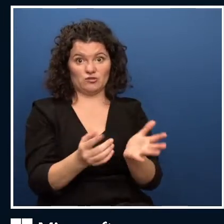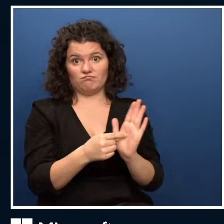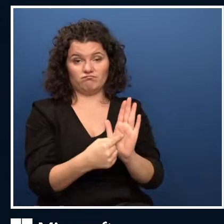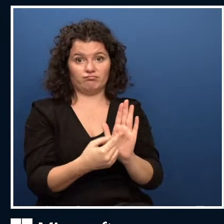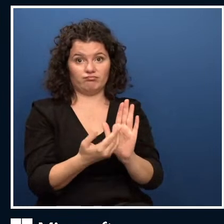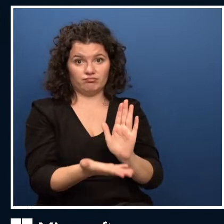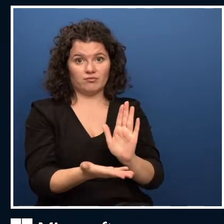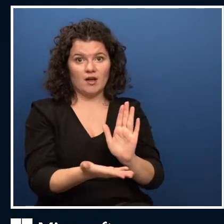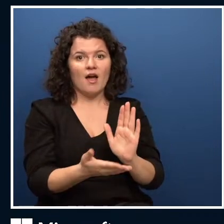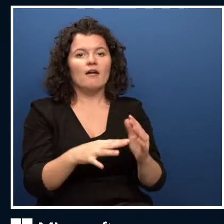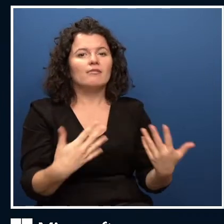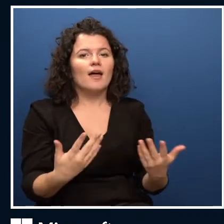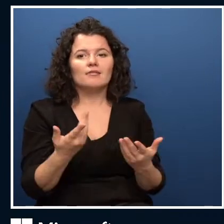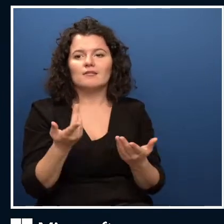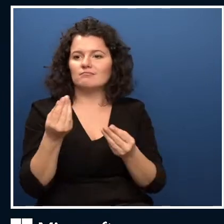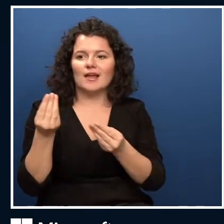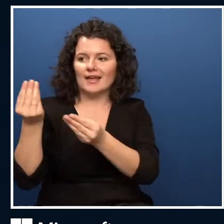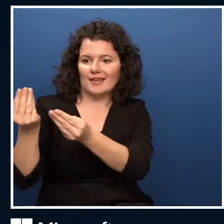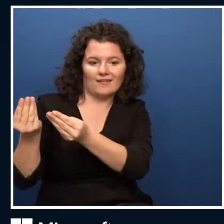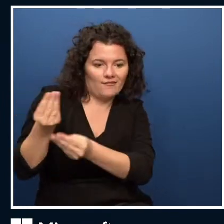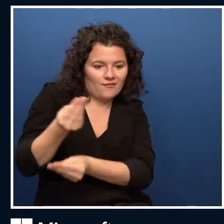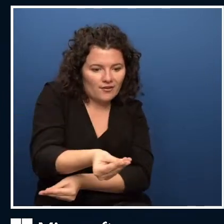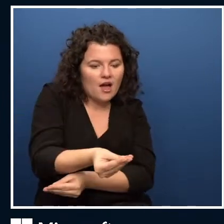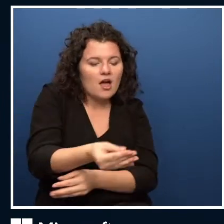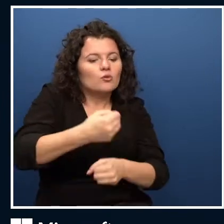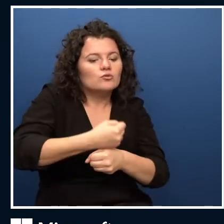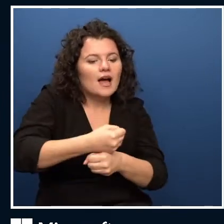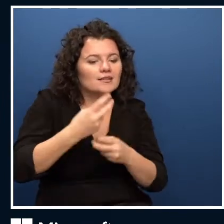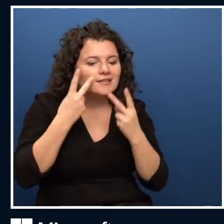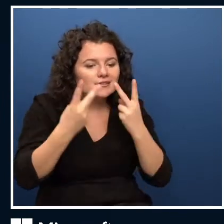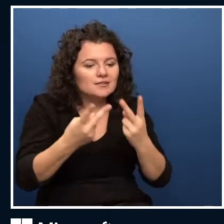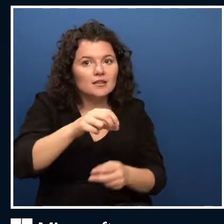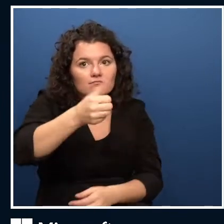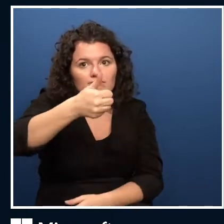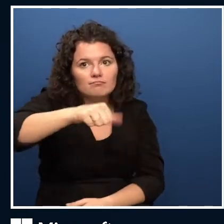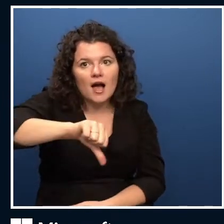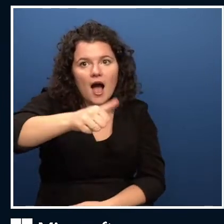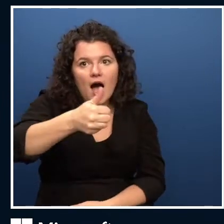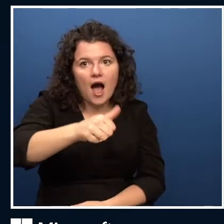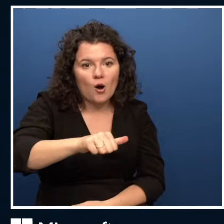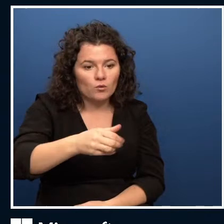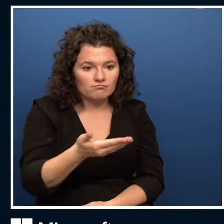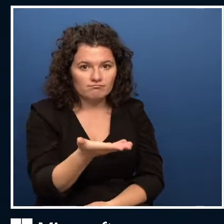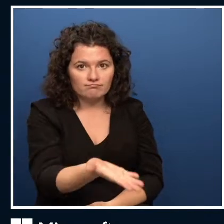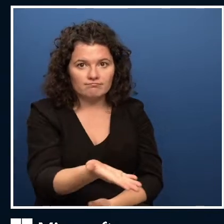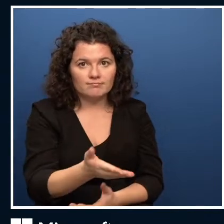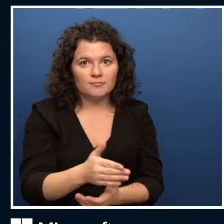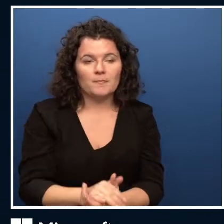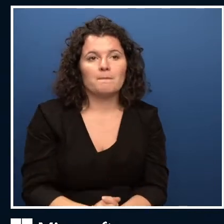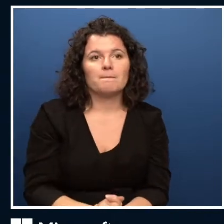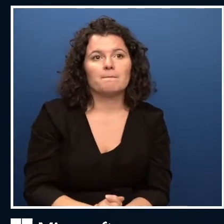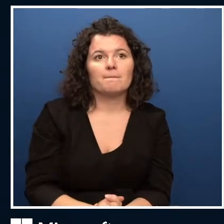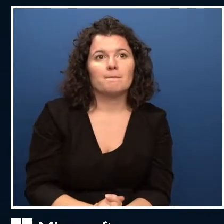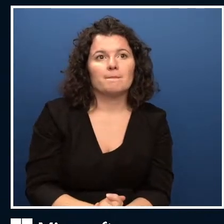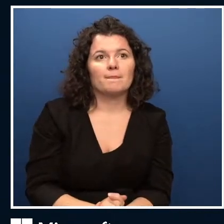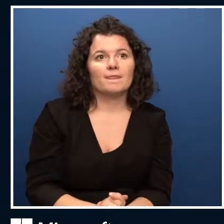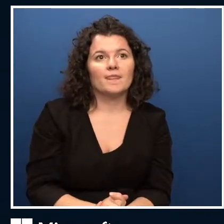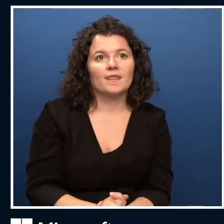task. Or prompt design, which is considered as software